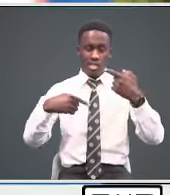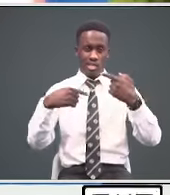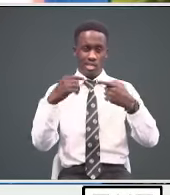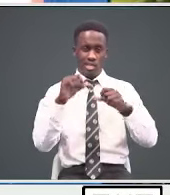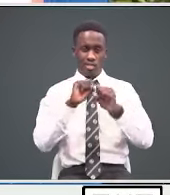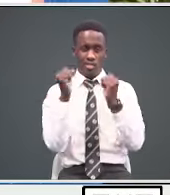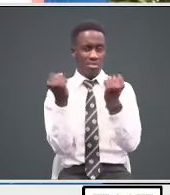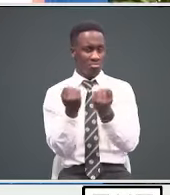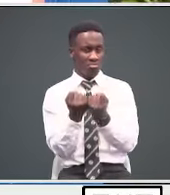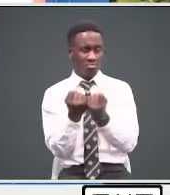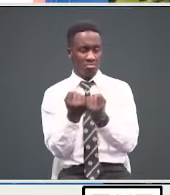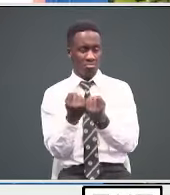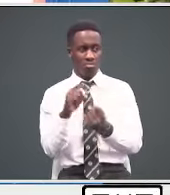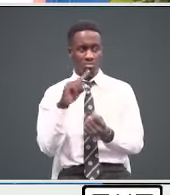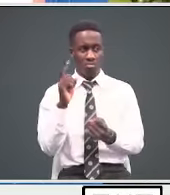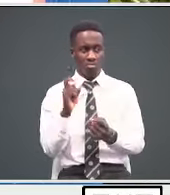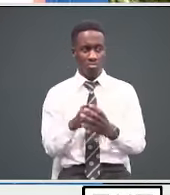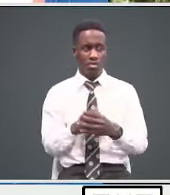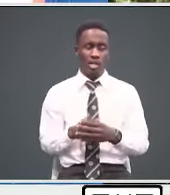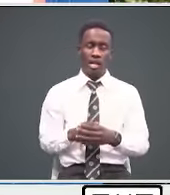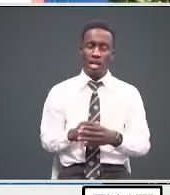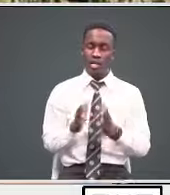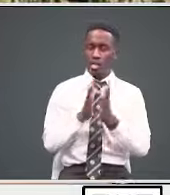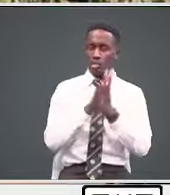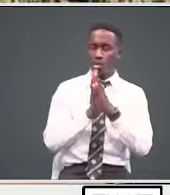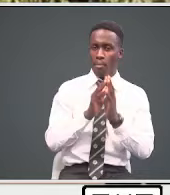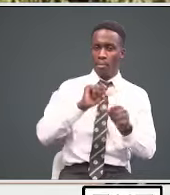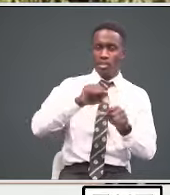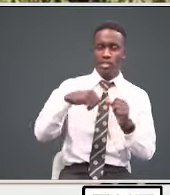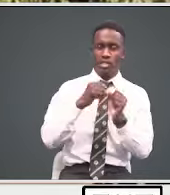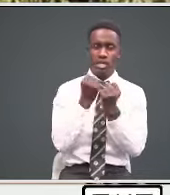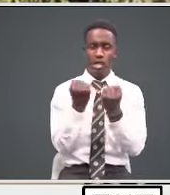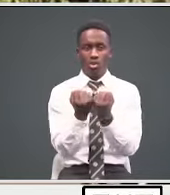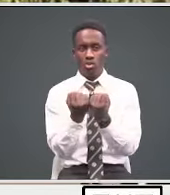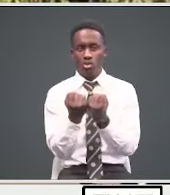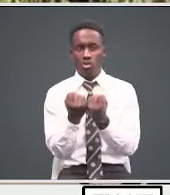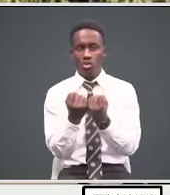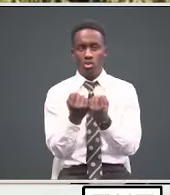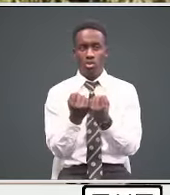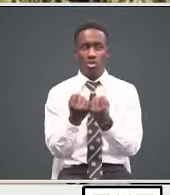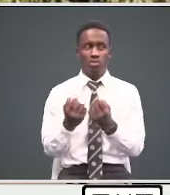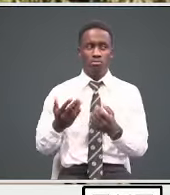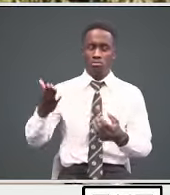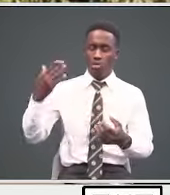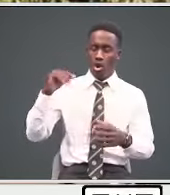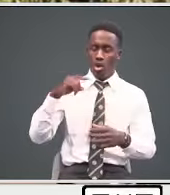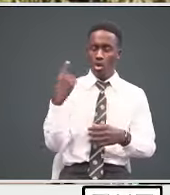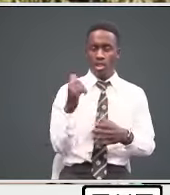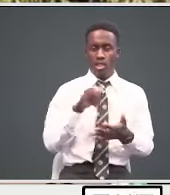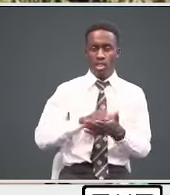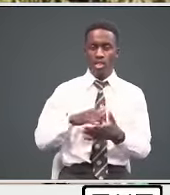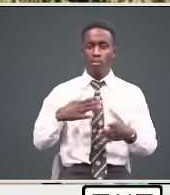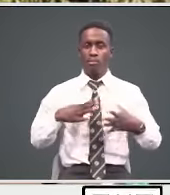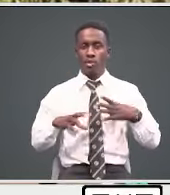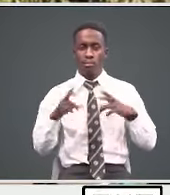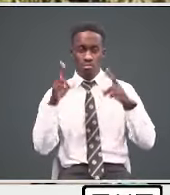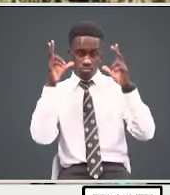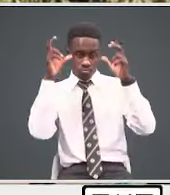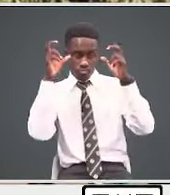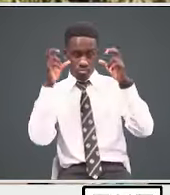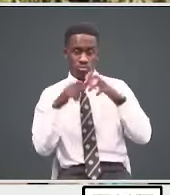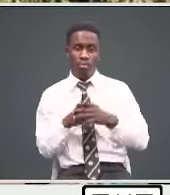credit cooperative? The story of Metropolitan SACCO reads like fiction, only that the characters involved are real people. In the